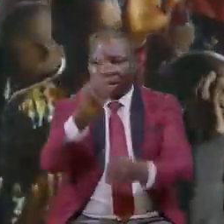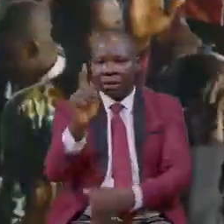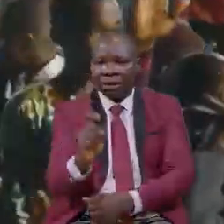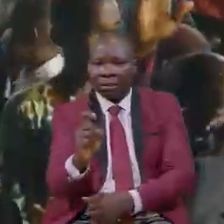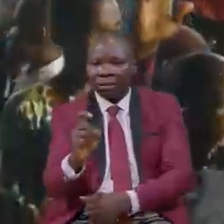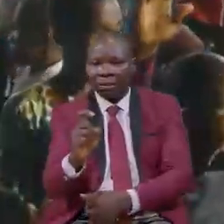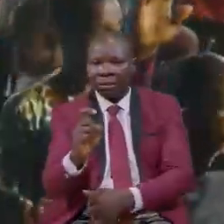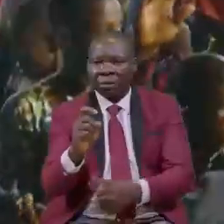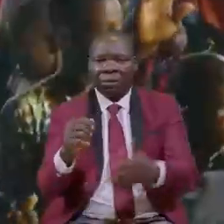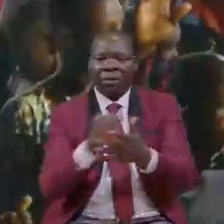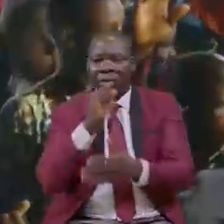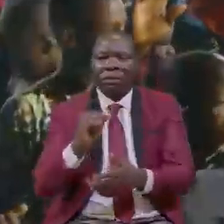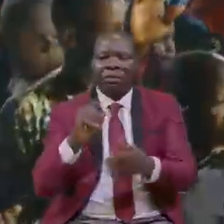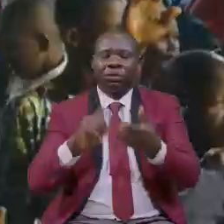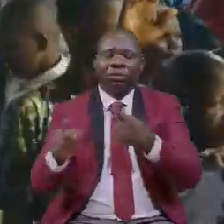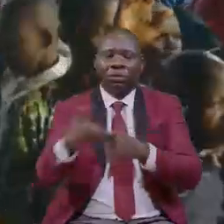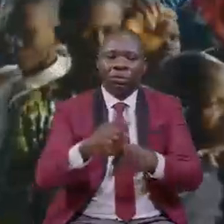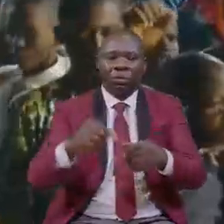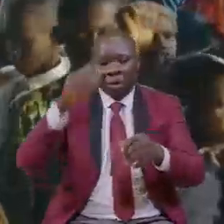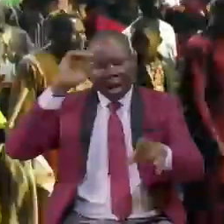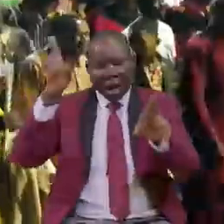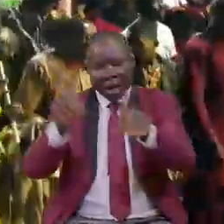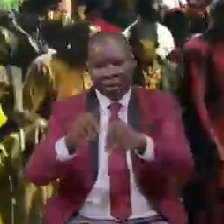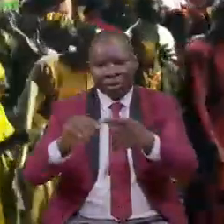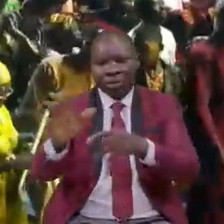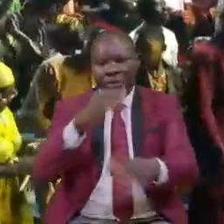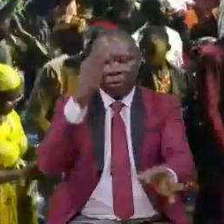It is unto you according to your faith.